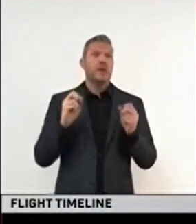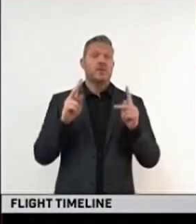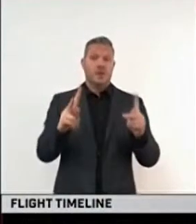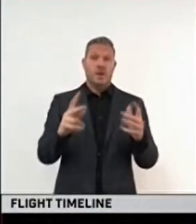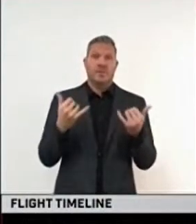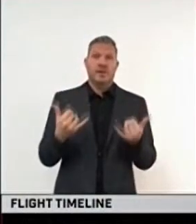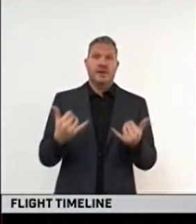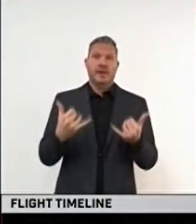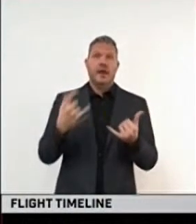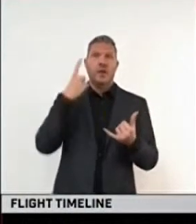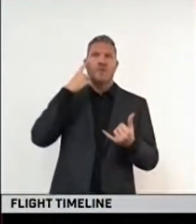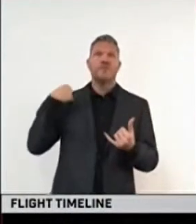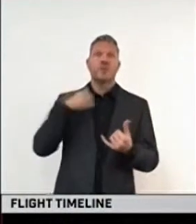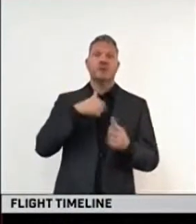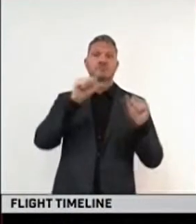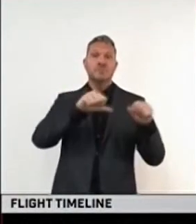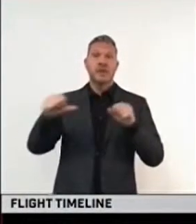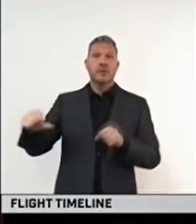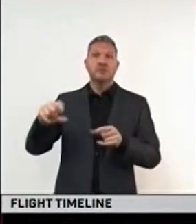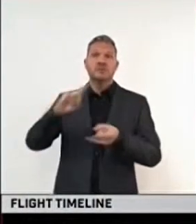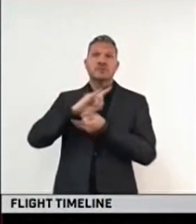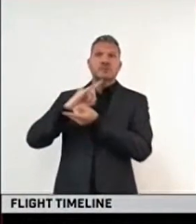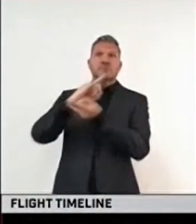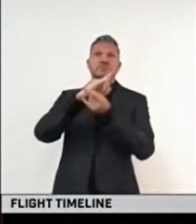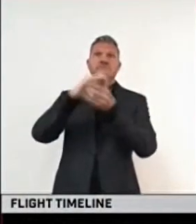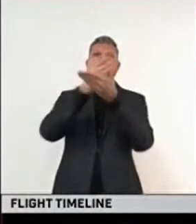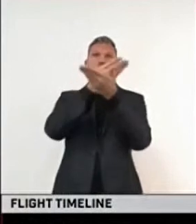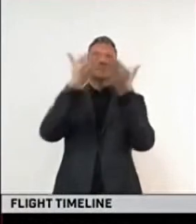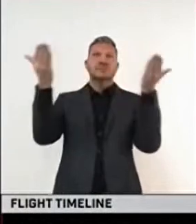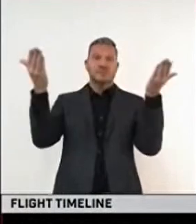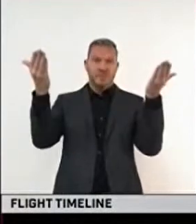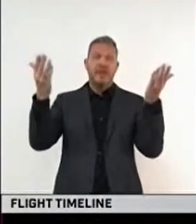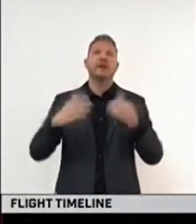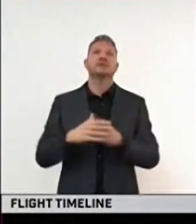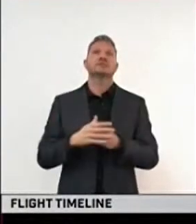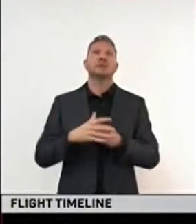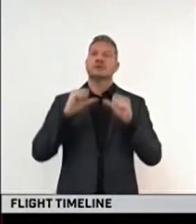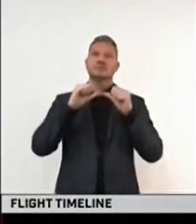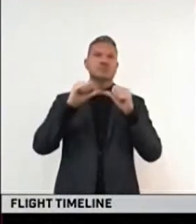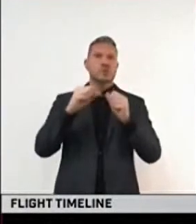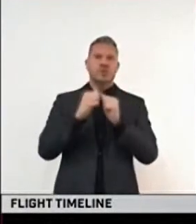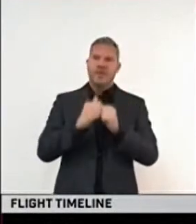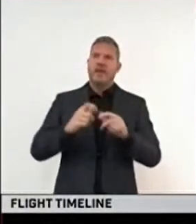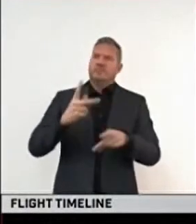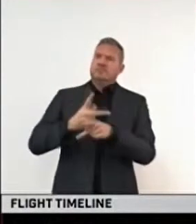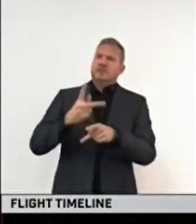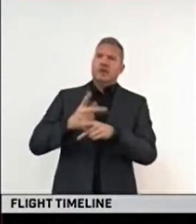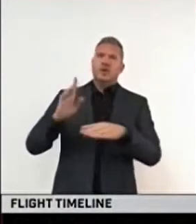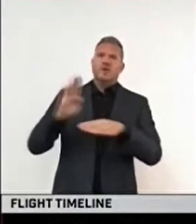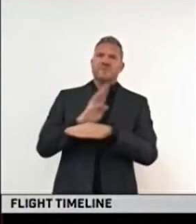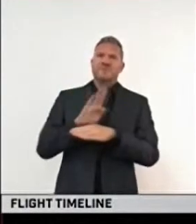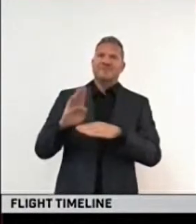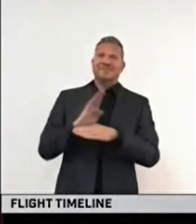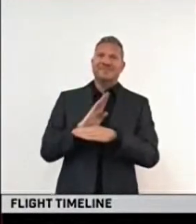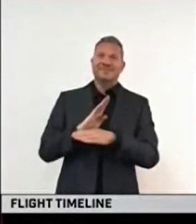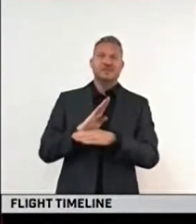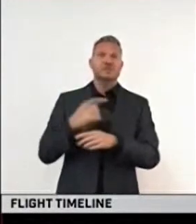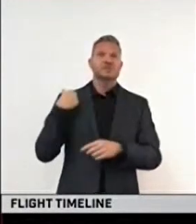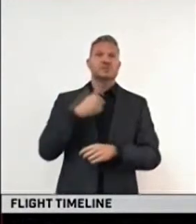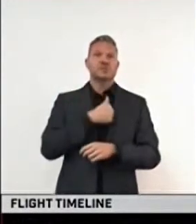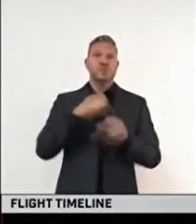additional capability into space, to continue to push the envelope and actually take care of business so we can get the